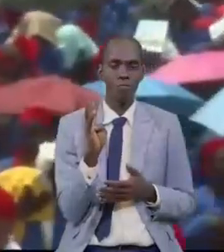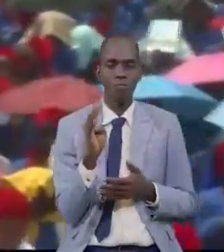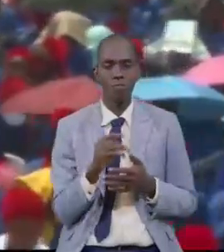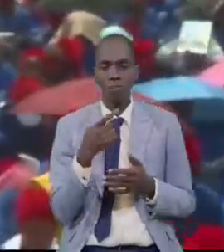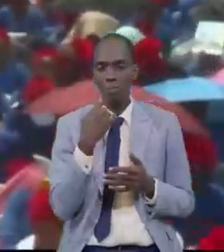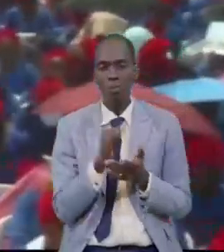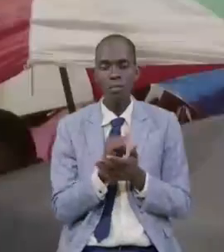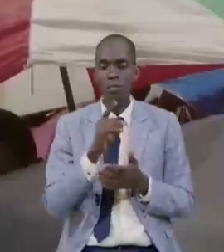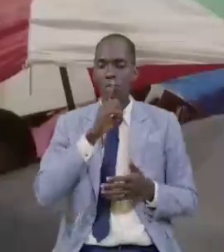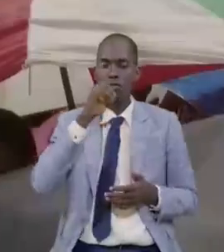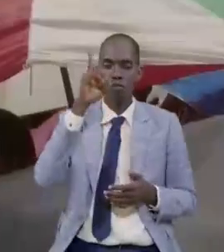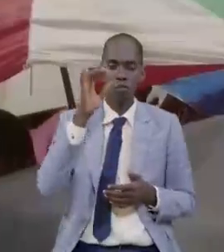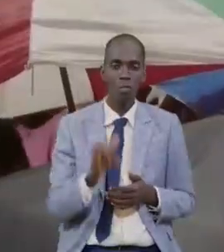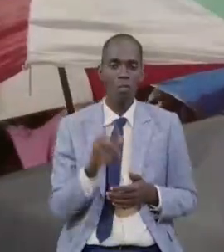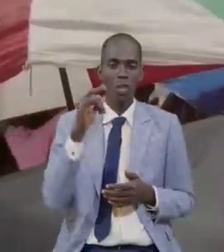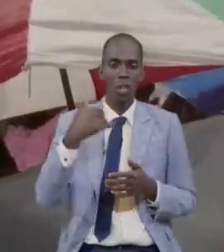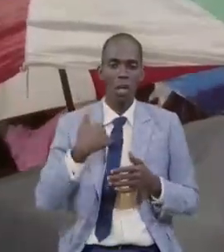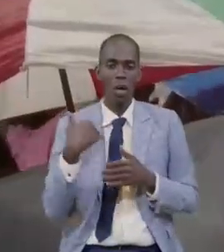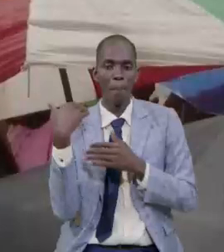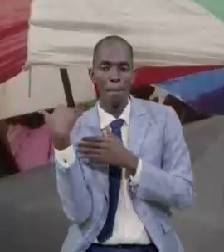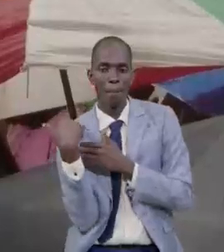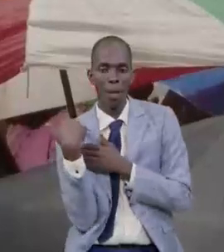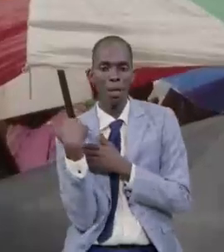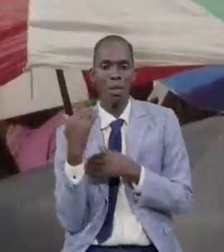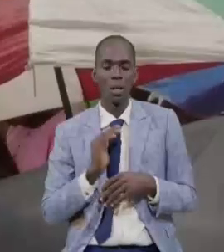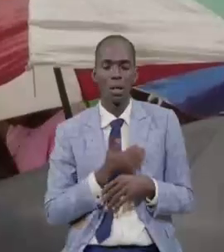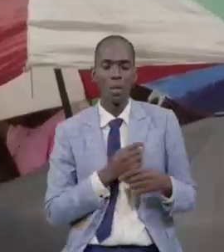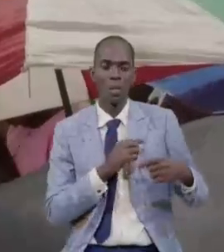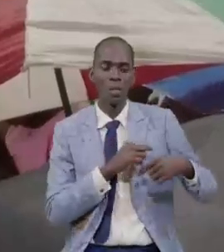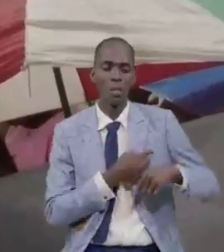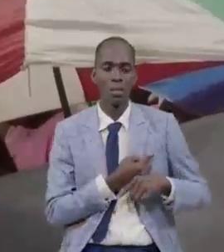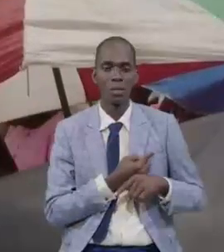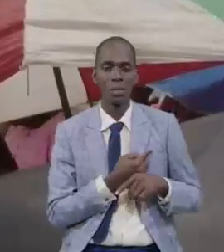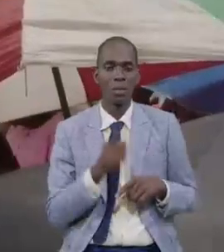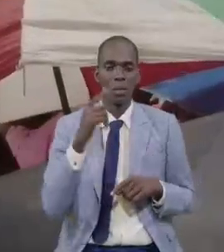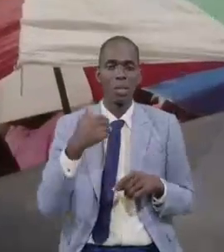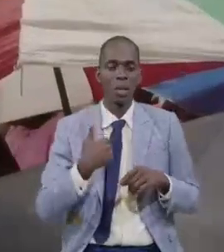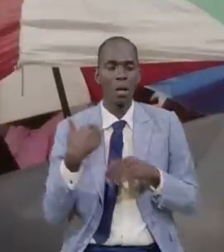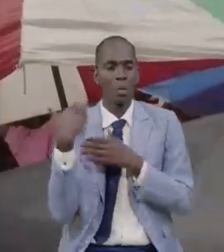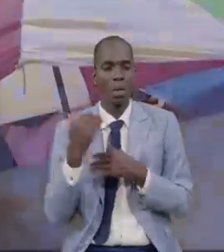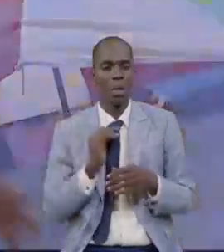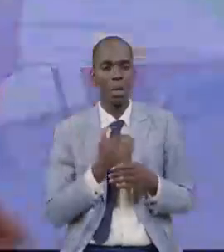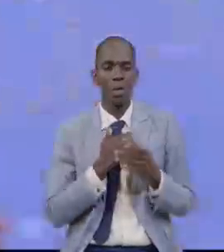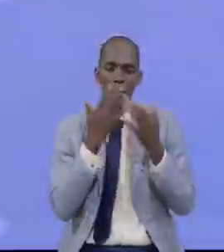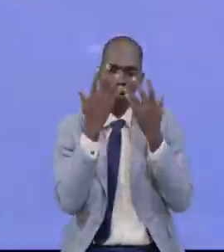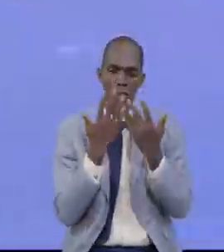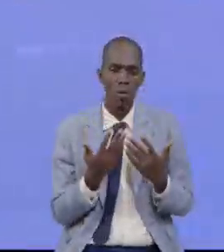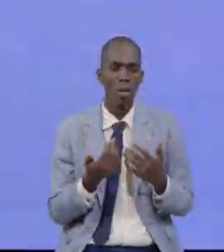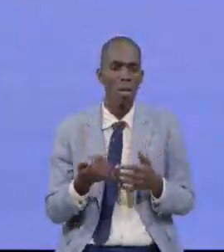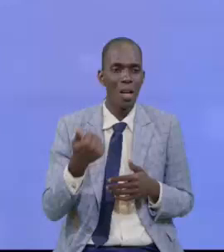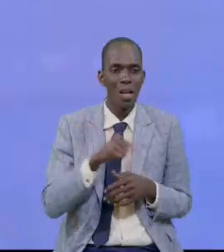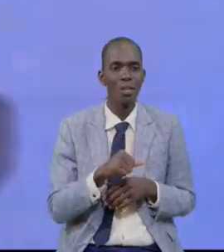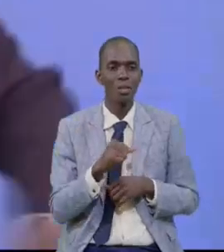our grief. He has carried our sorrows. Any sorrow you have there,